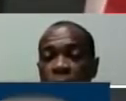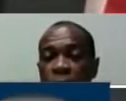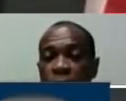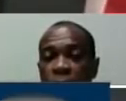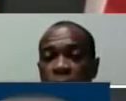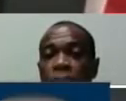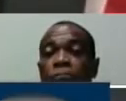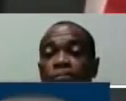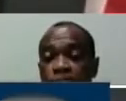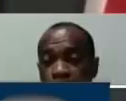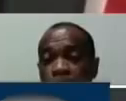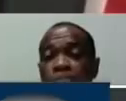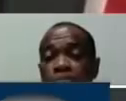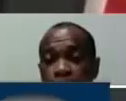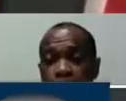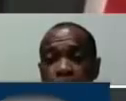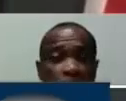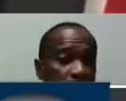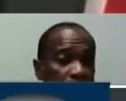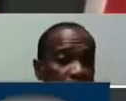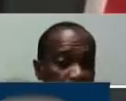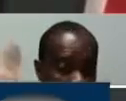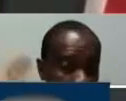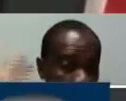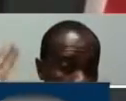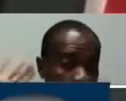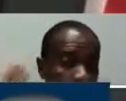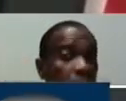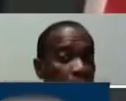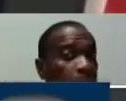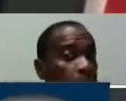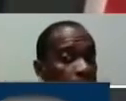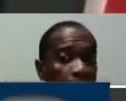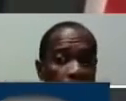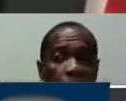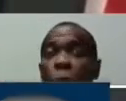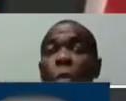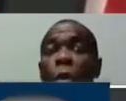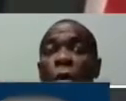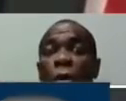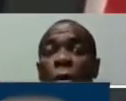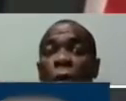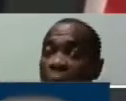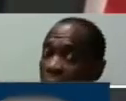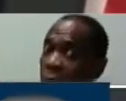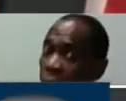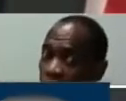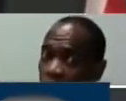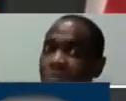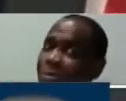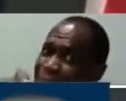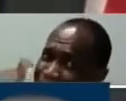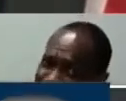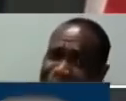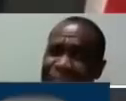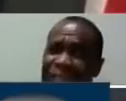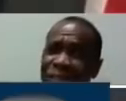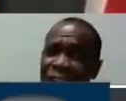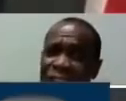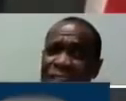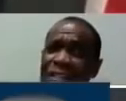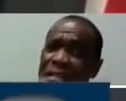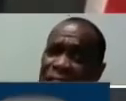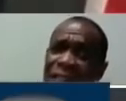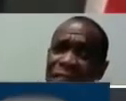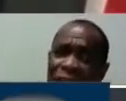responded by accepting that our only way out to protect that cohort of the population of those